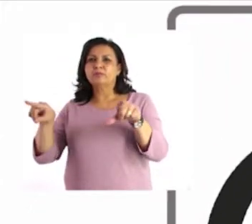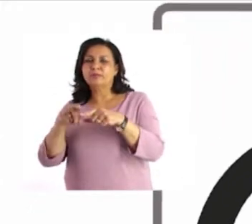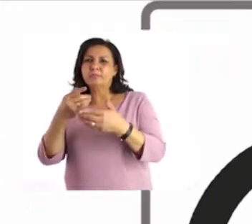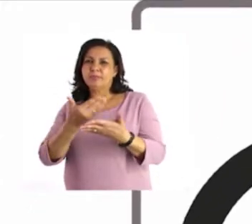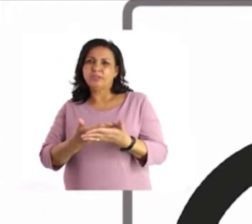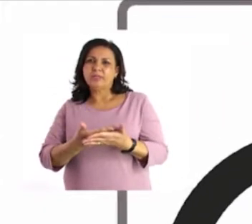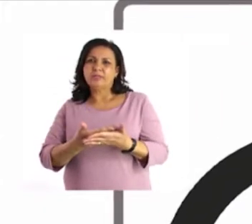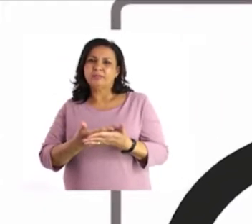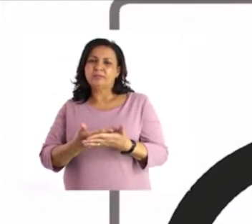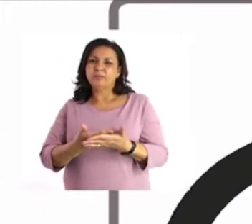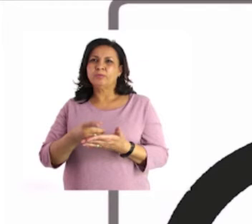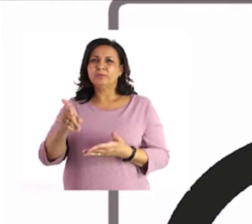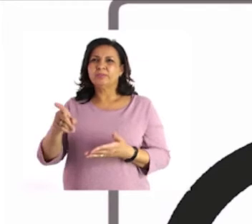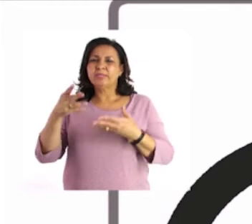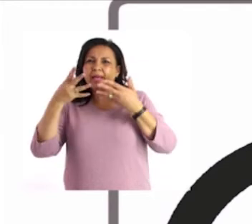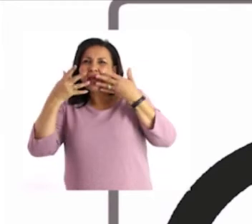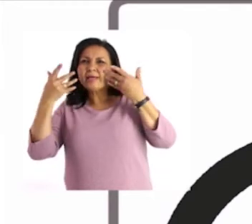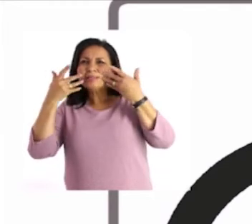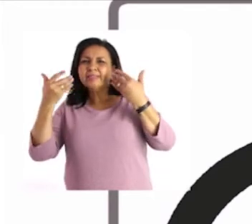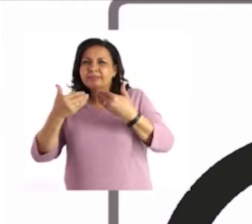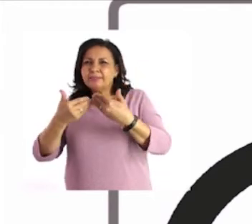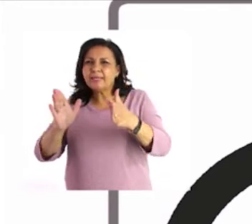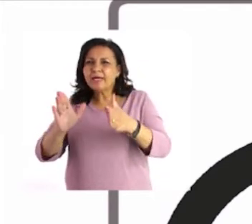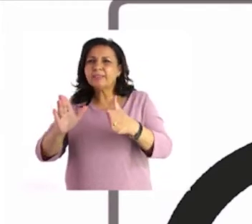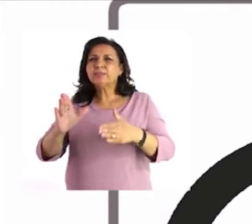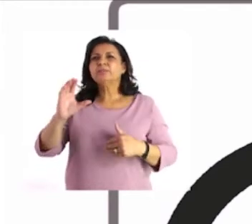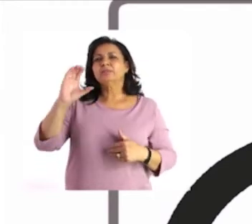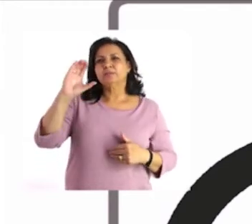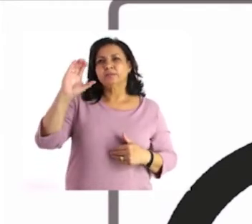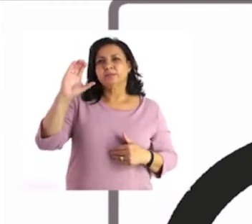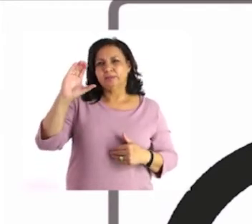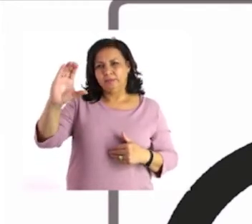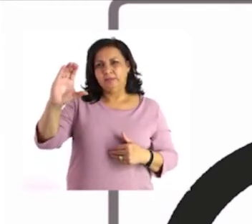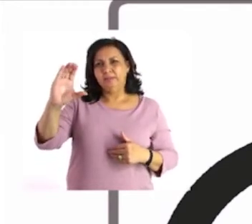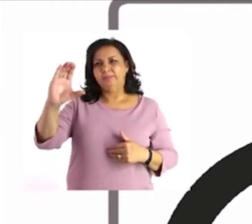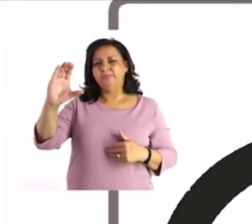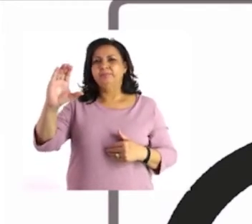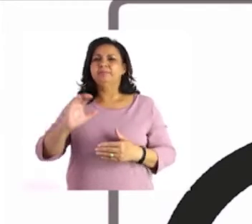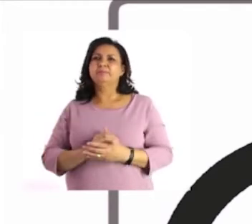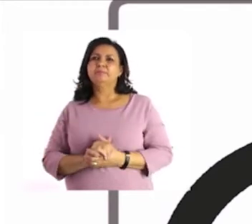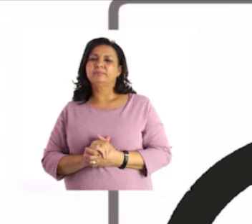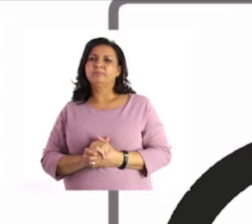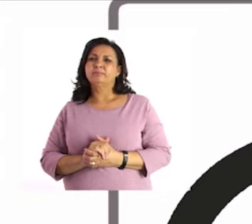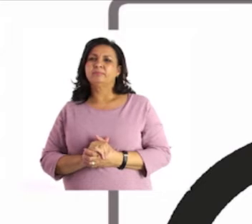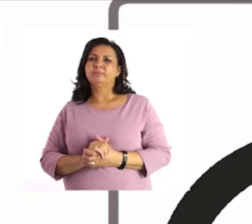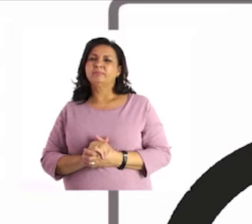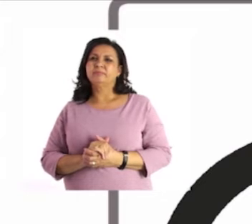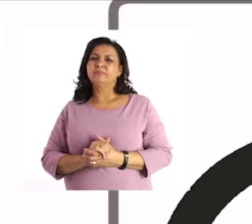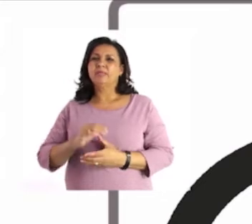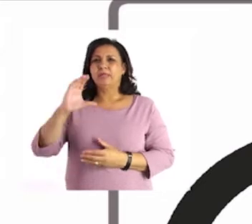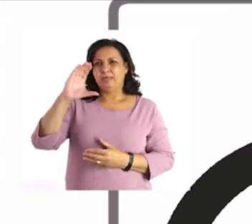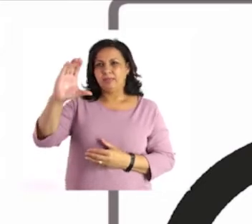said cat starts with the letter C. How do we make the sound? We say